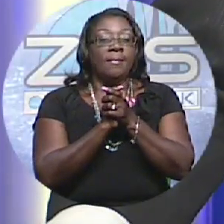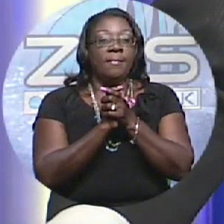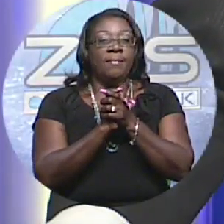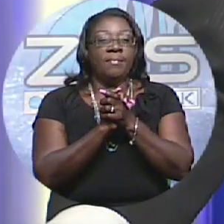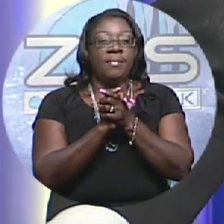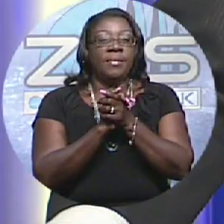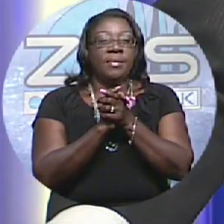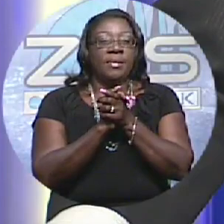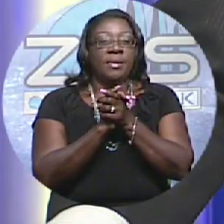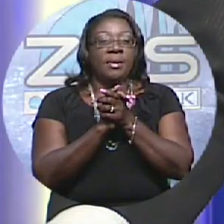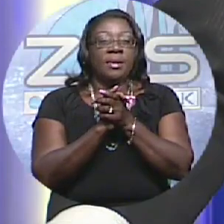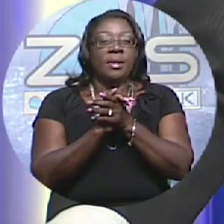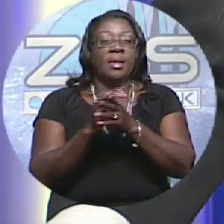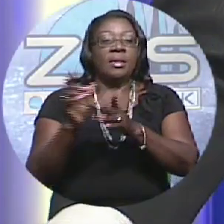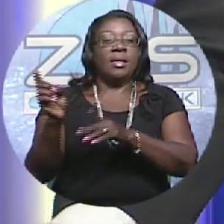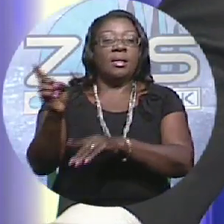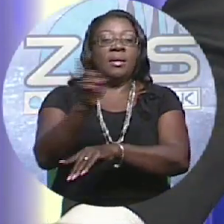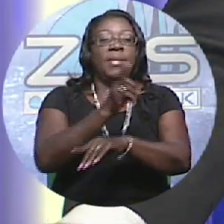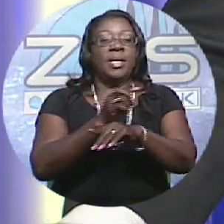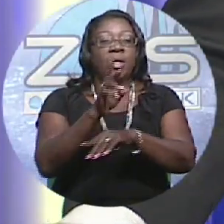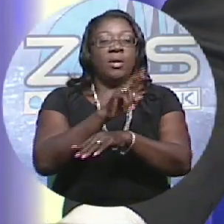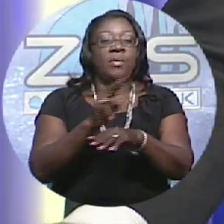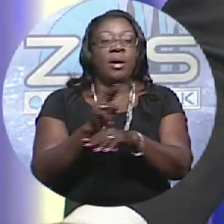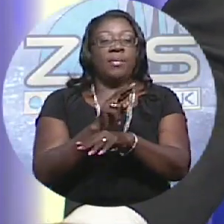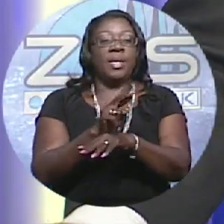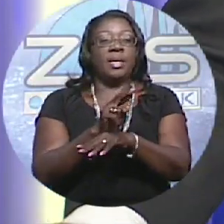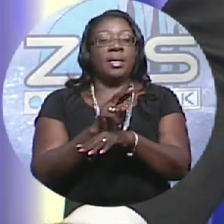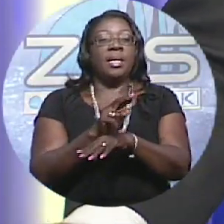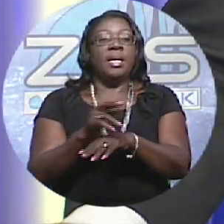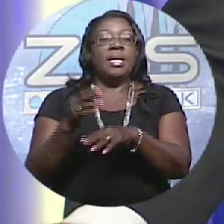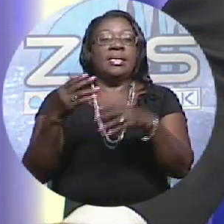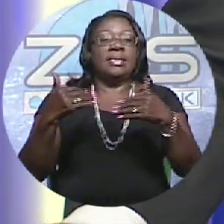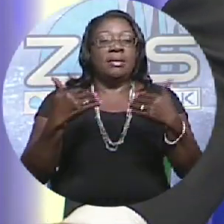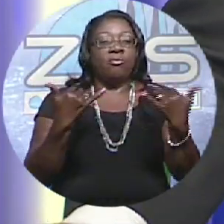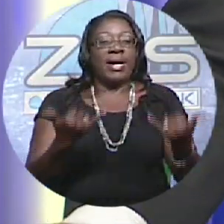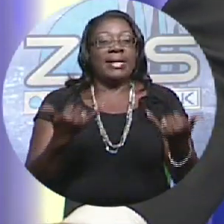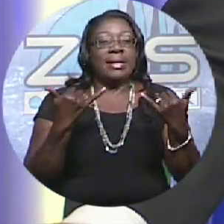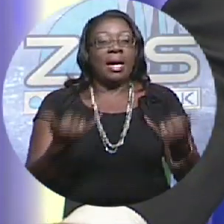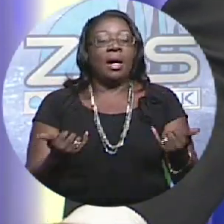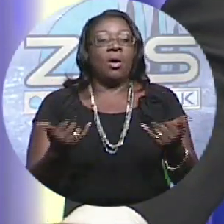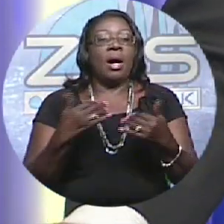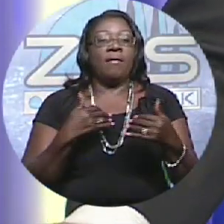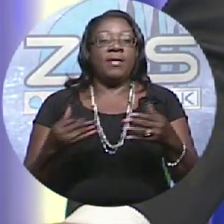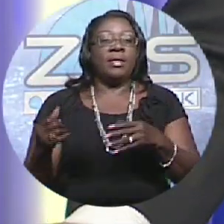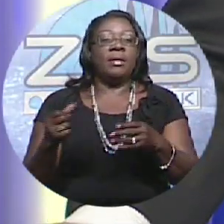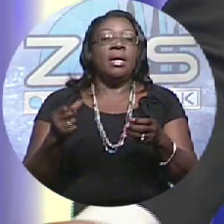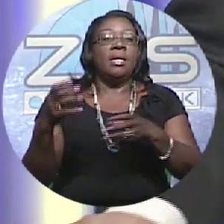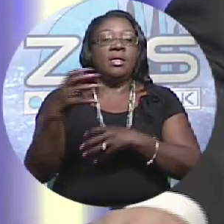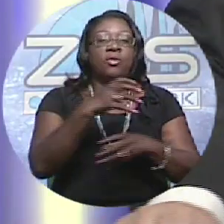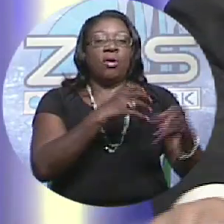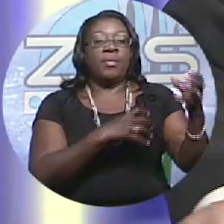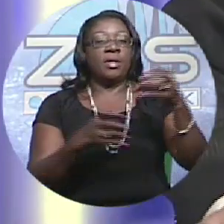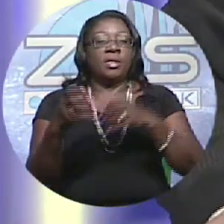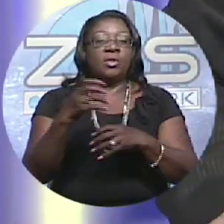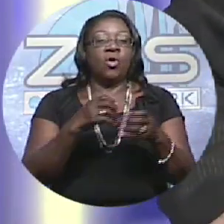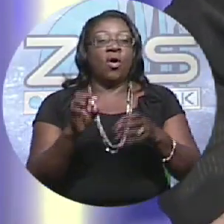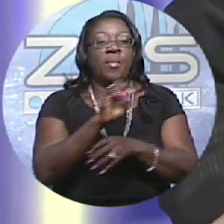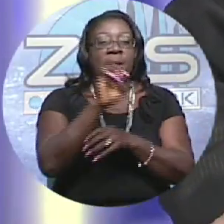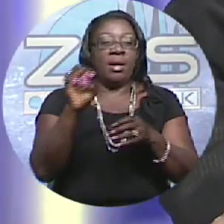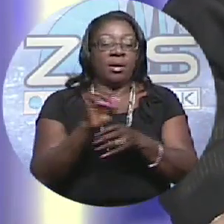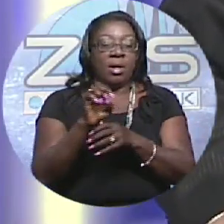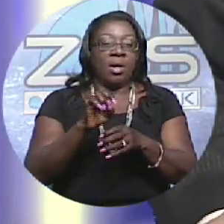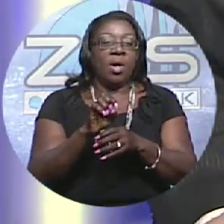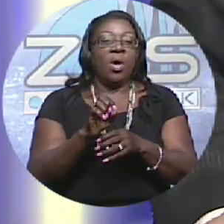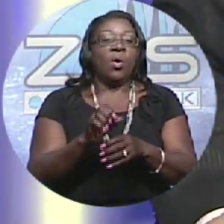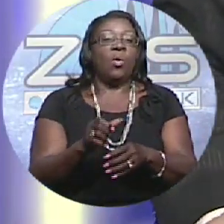The mountains of the Dominican Republic right now tearing apart Tropical Storm Erika, but we aren't out of the woods of feeling the impact of this system